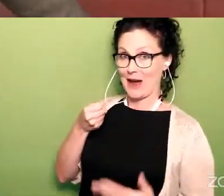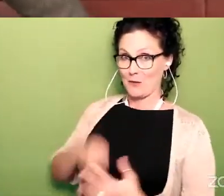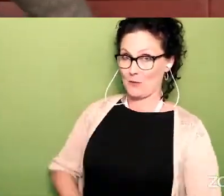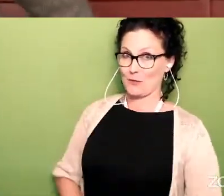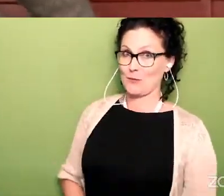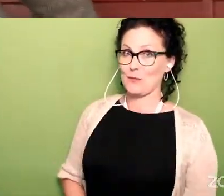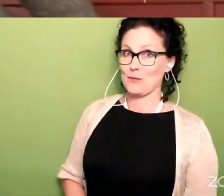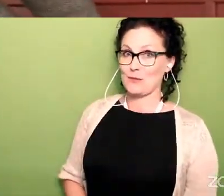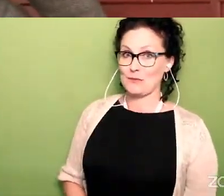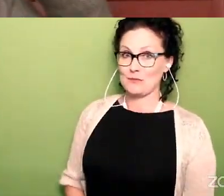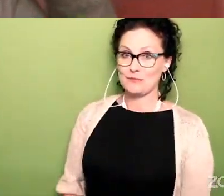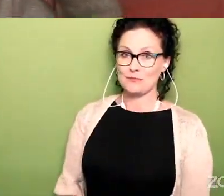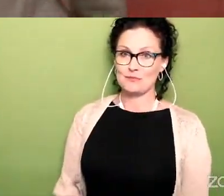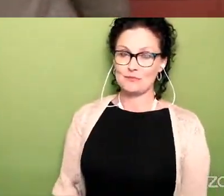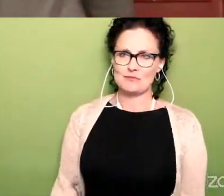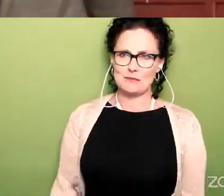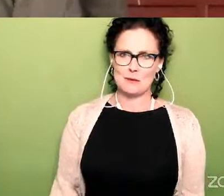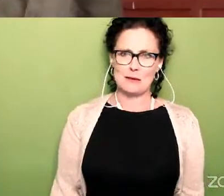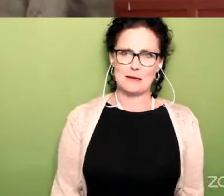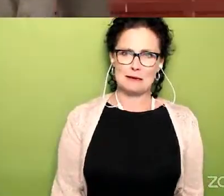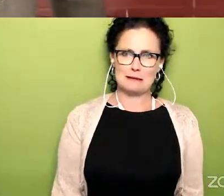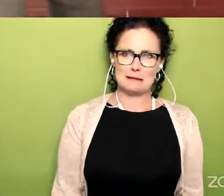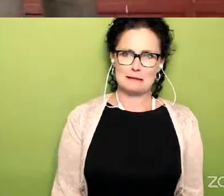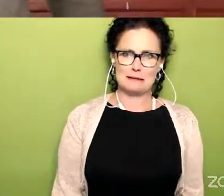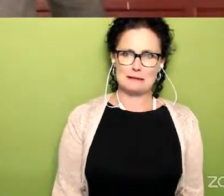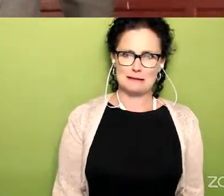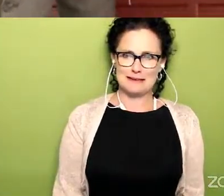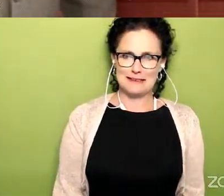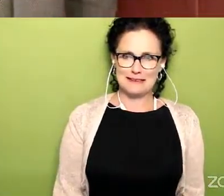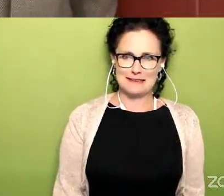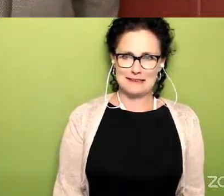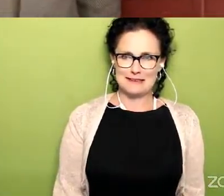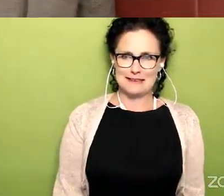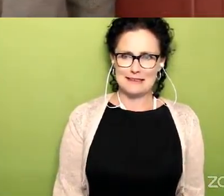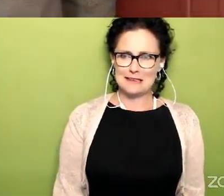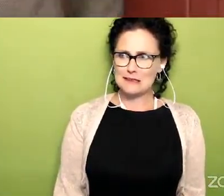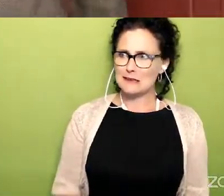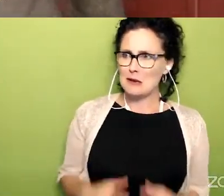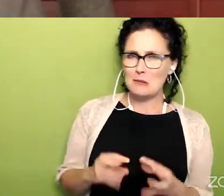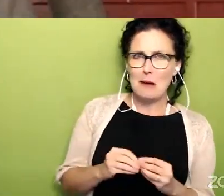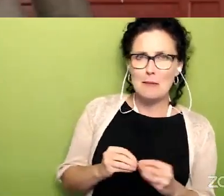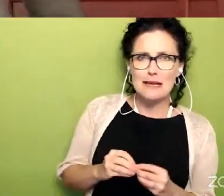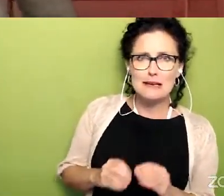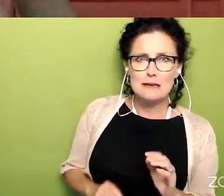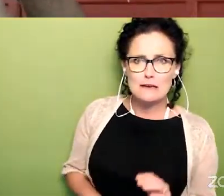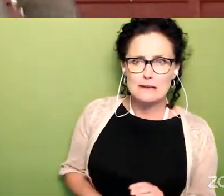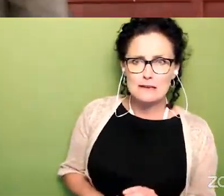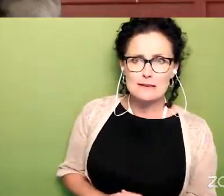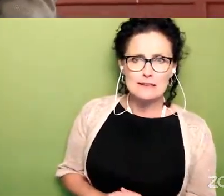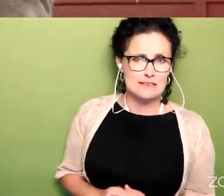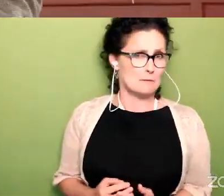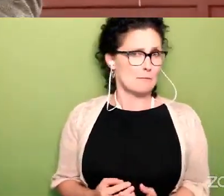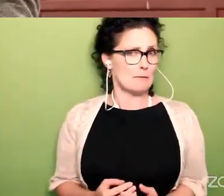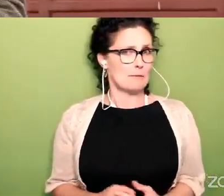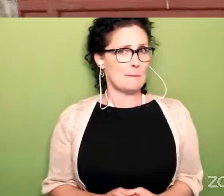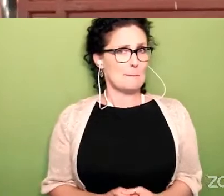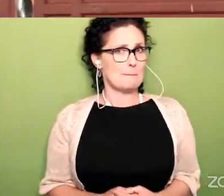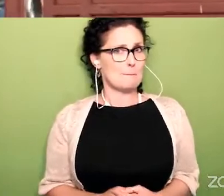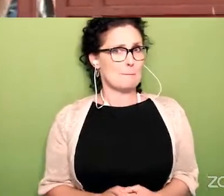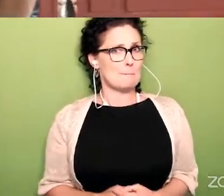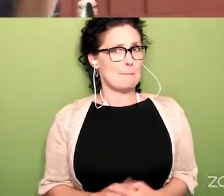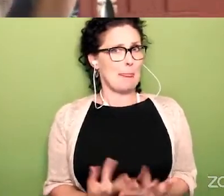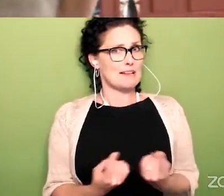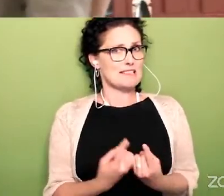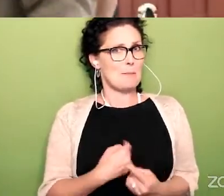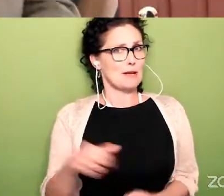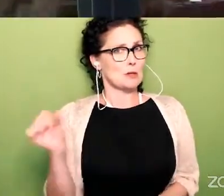There is something I should have told you. Oh, tell me another time. Now you have to use this red box first. Mandeep, I feel like I've made a very big